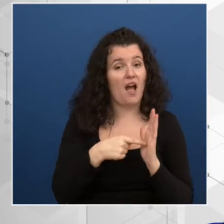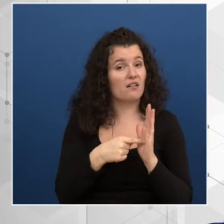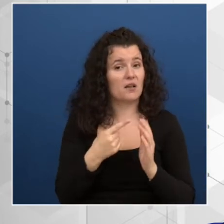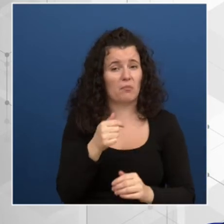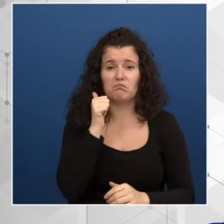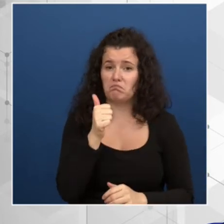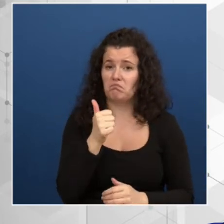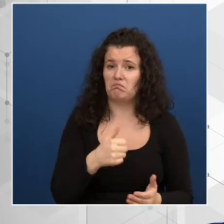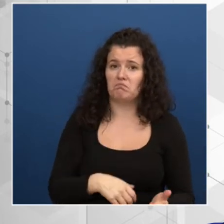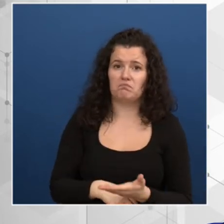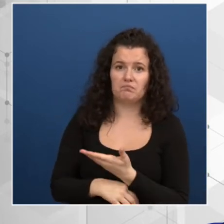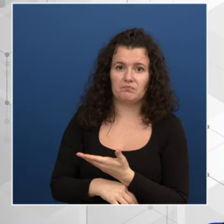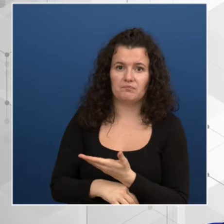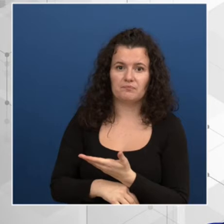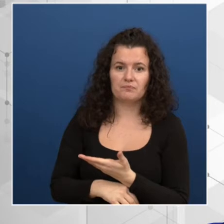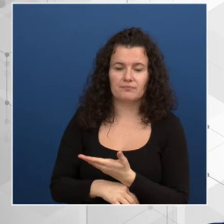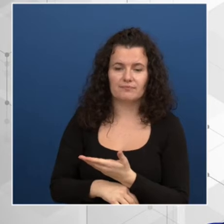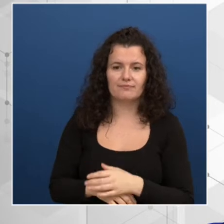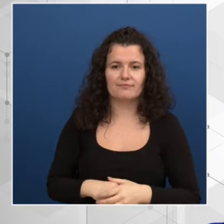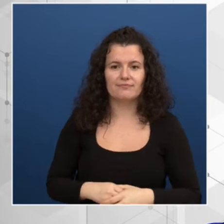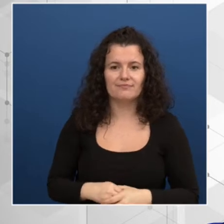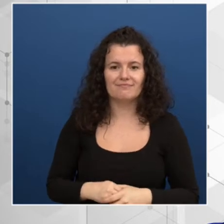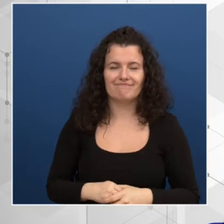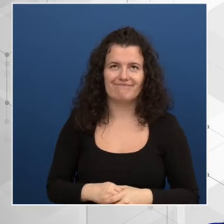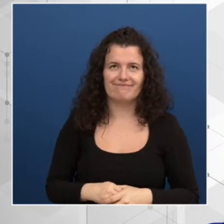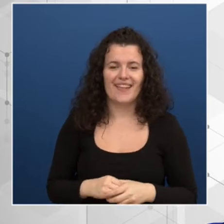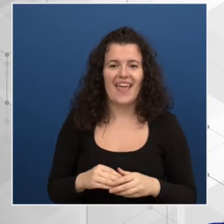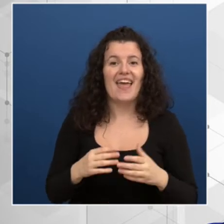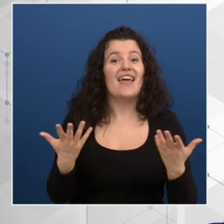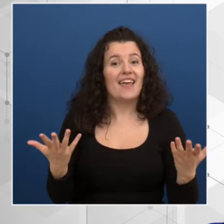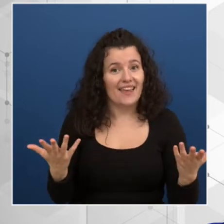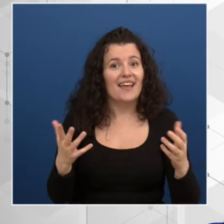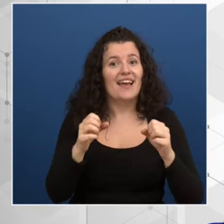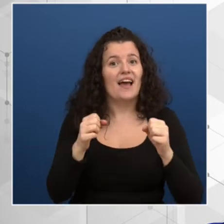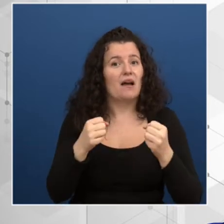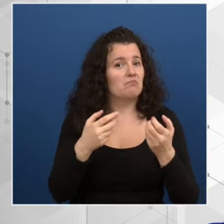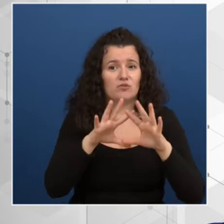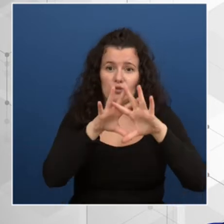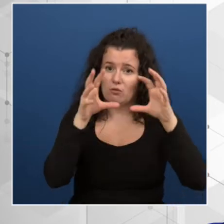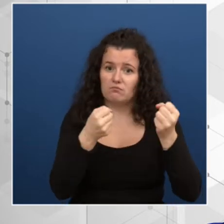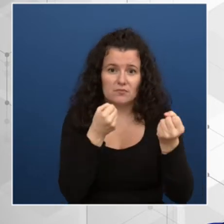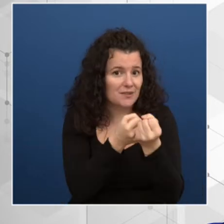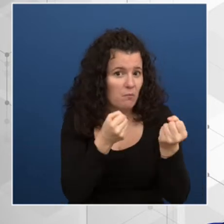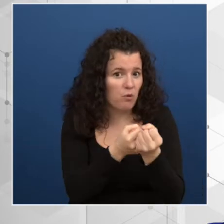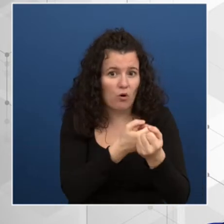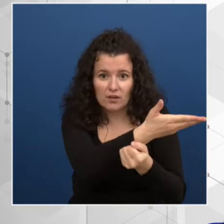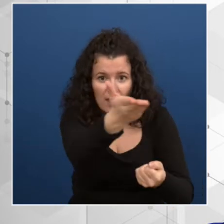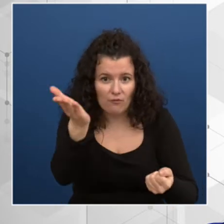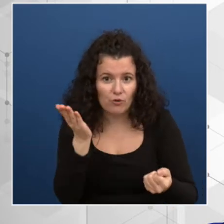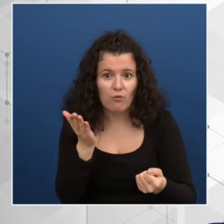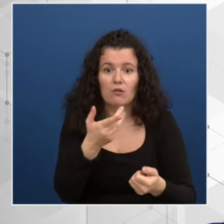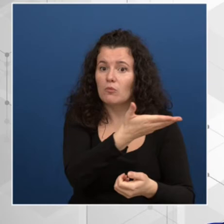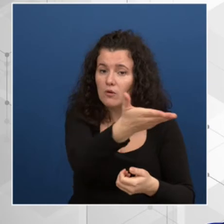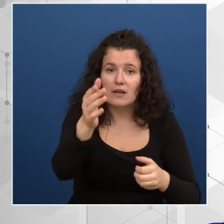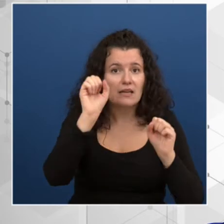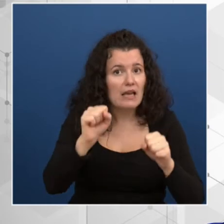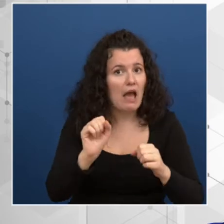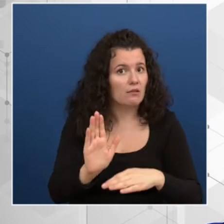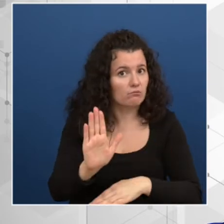meetings to support everyone and make the opportunity and your content accessible and give everyone an opportunity.